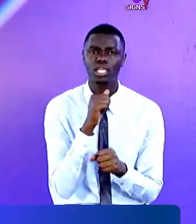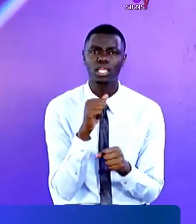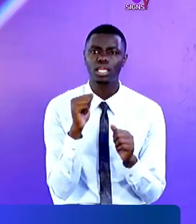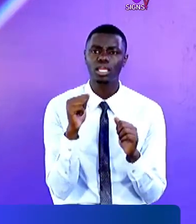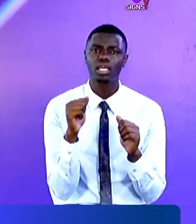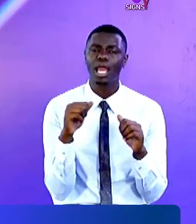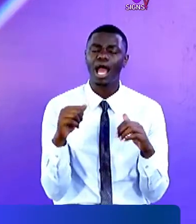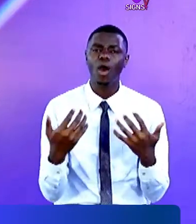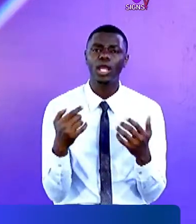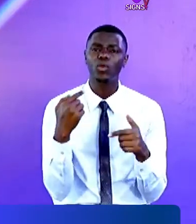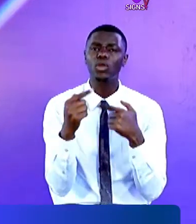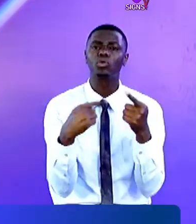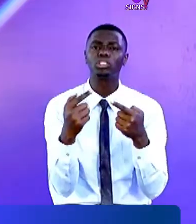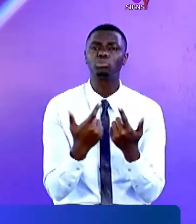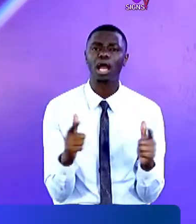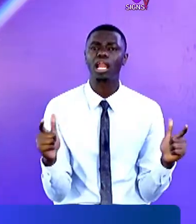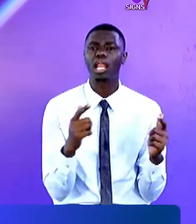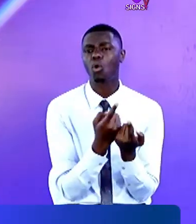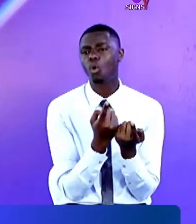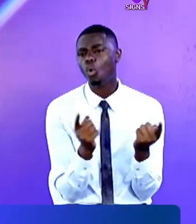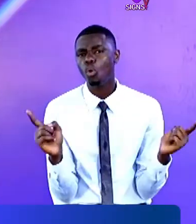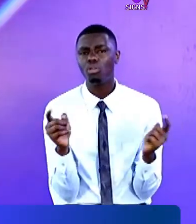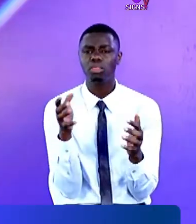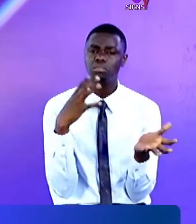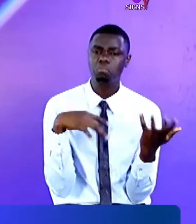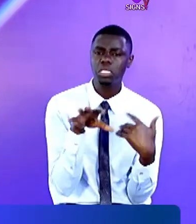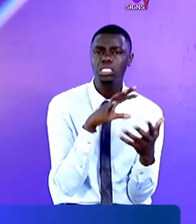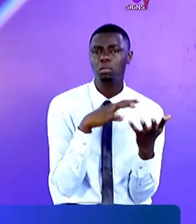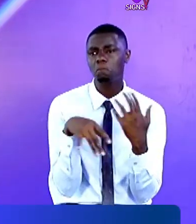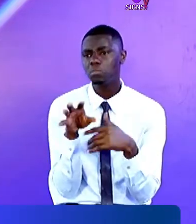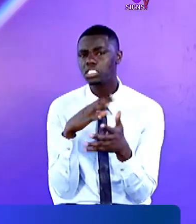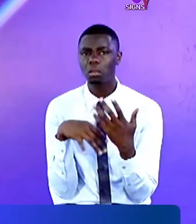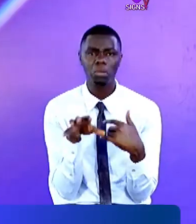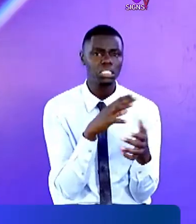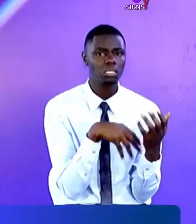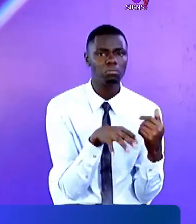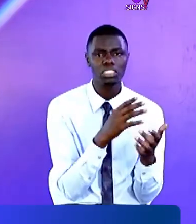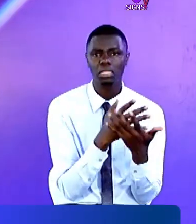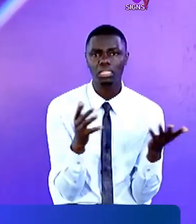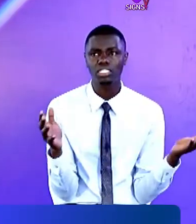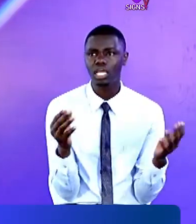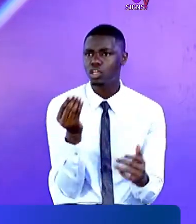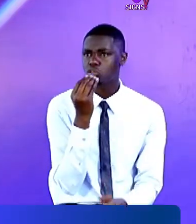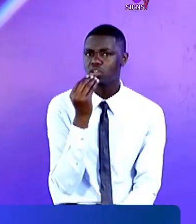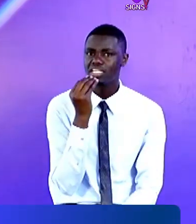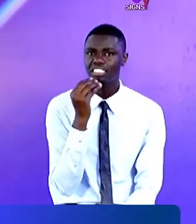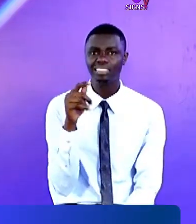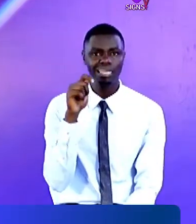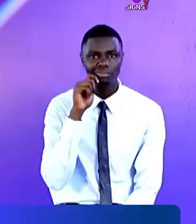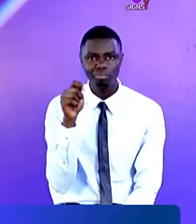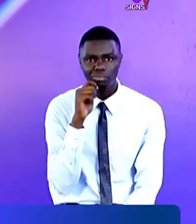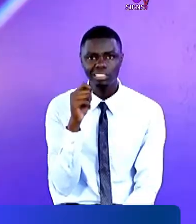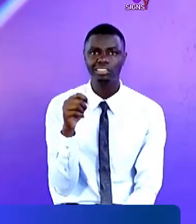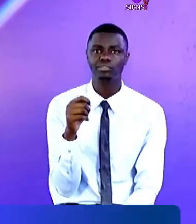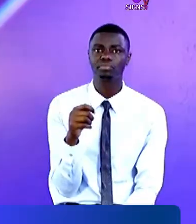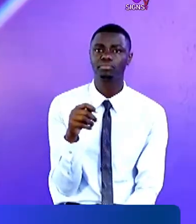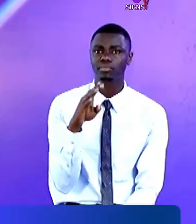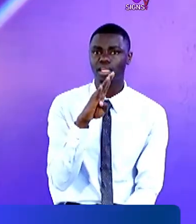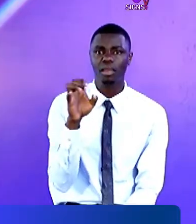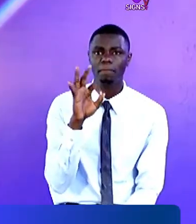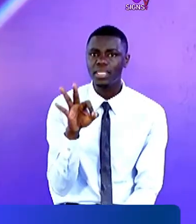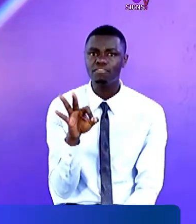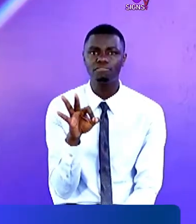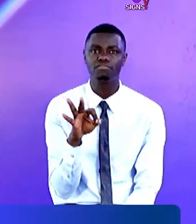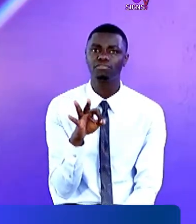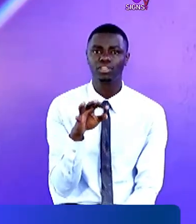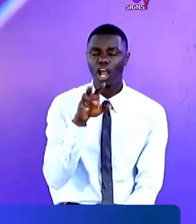we continue allowing all this mixing grill, whereby you can eat meat, beef, then you can eat goat,